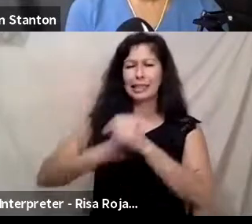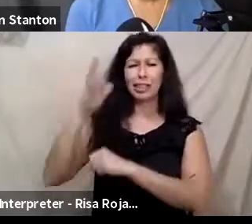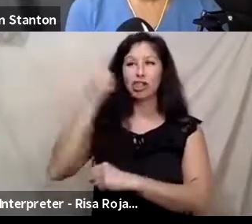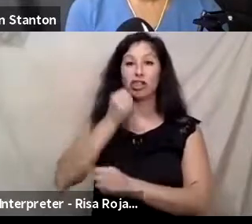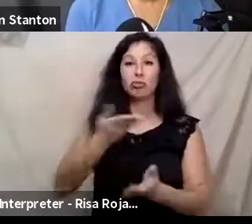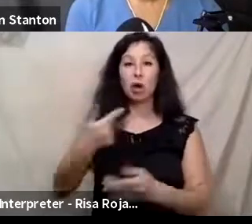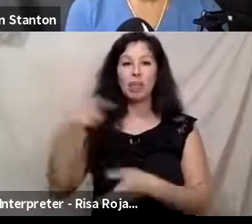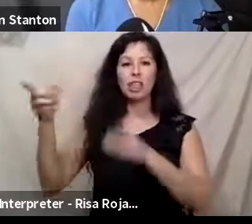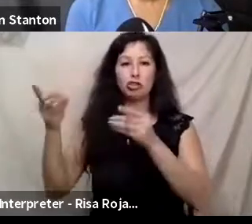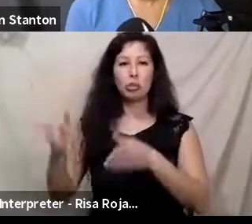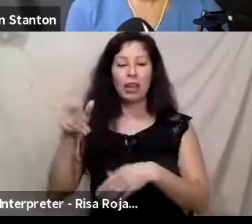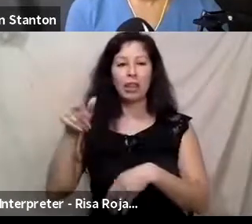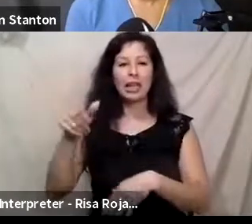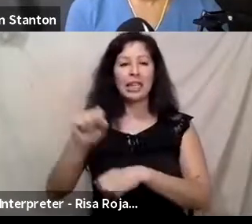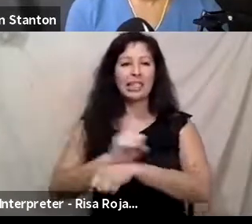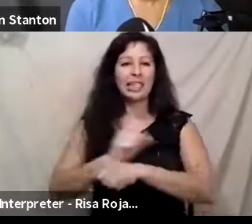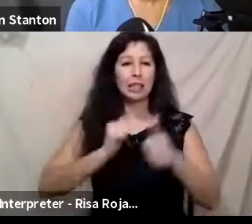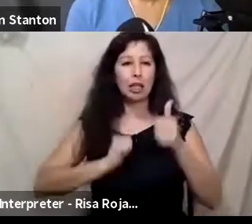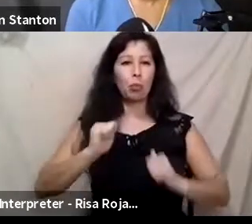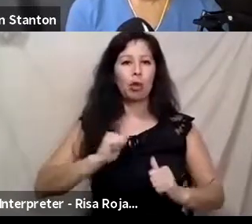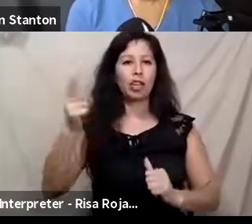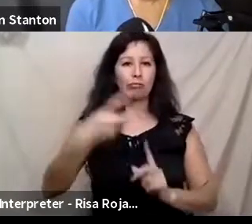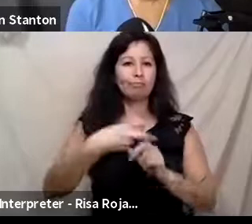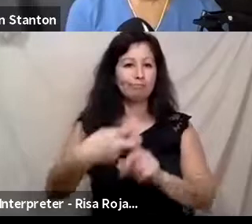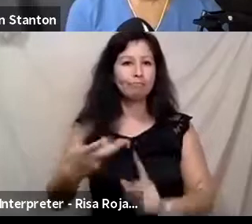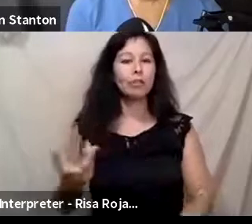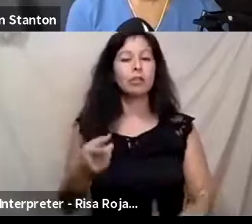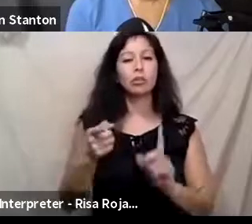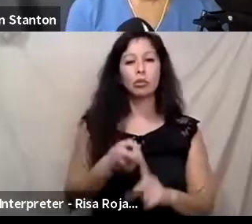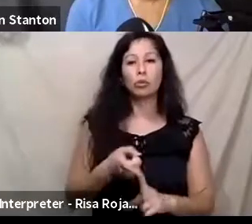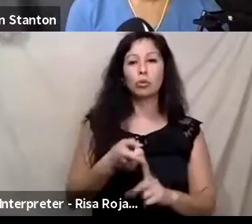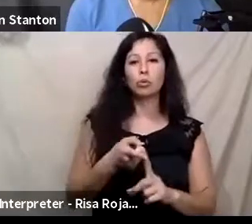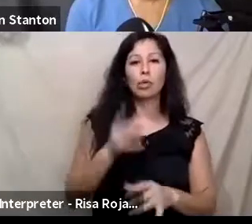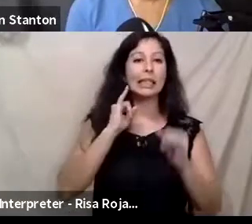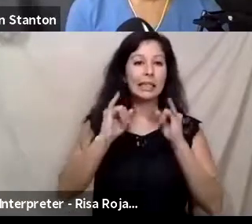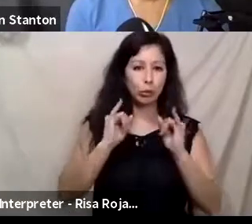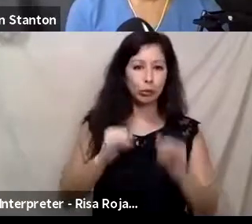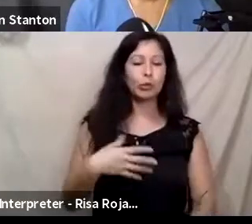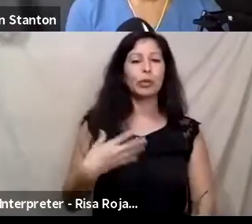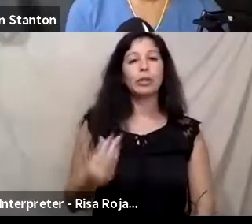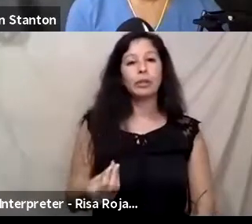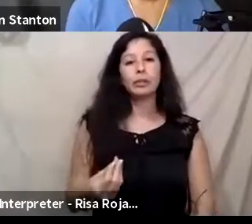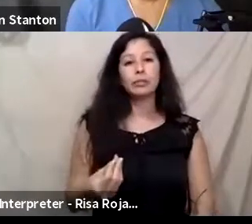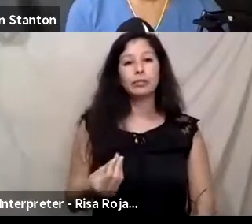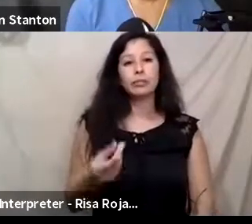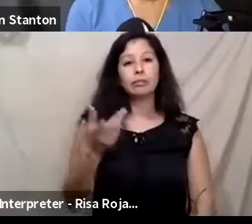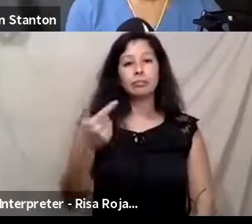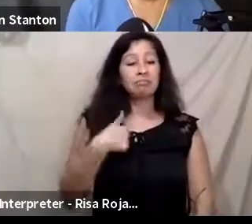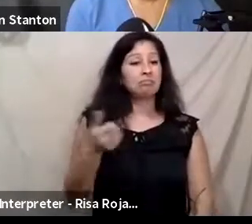was directing this stage production that I was doing. She brought me along to an interview, and so there I